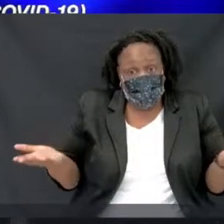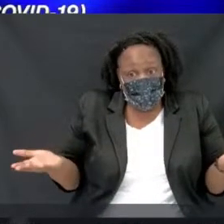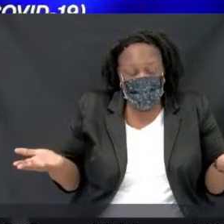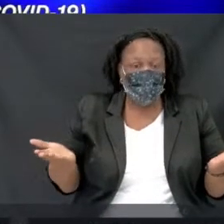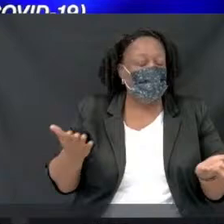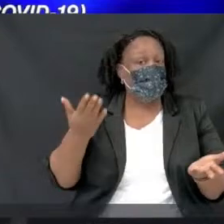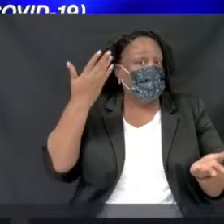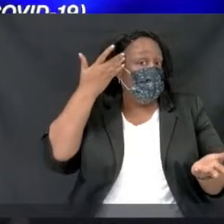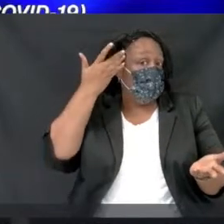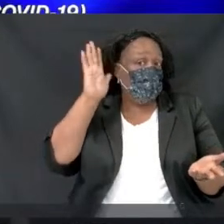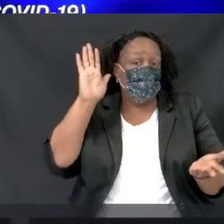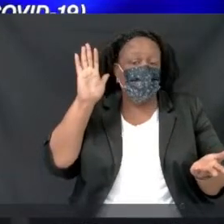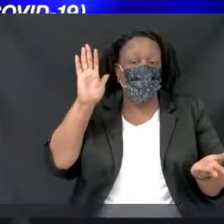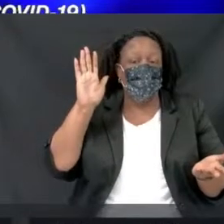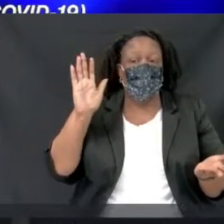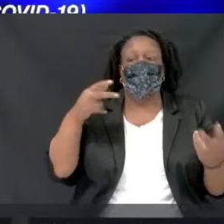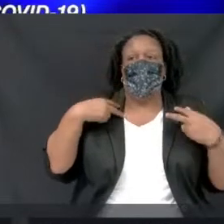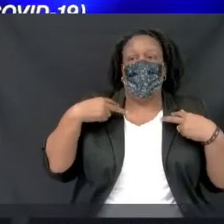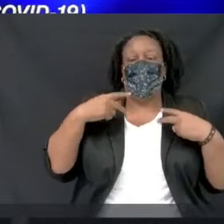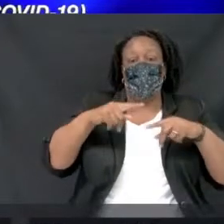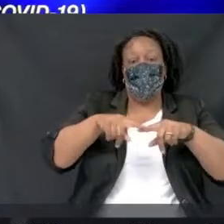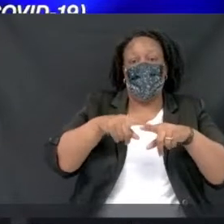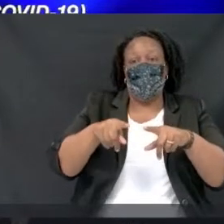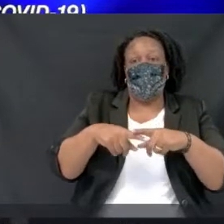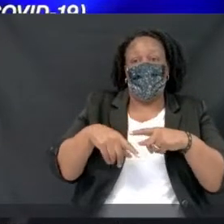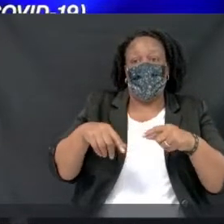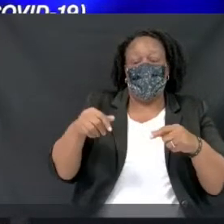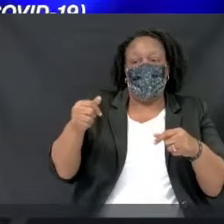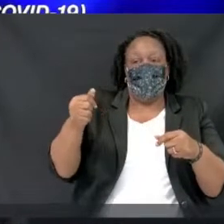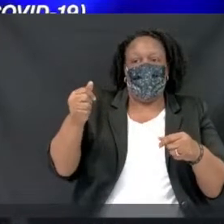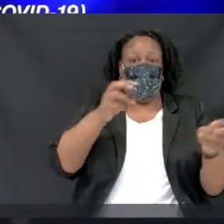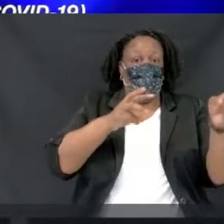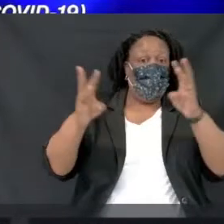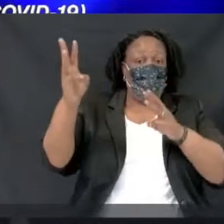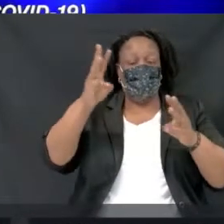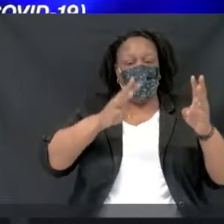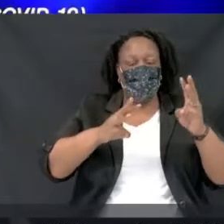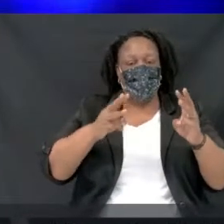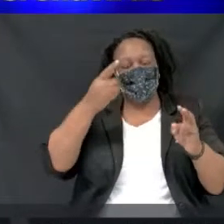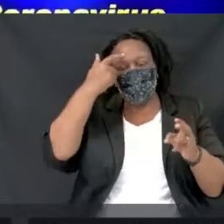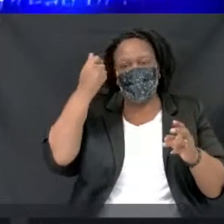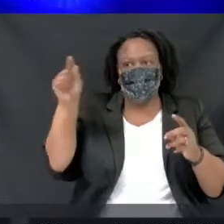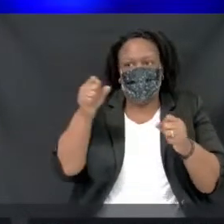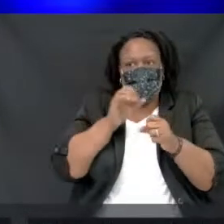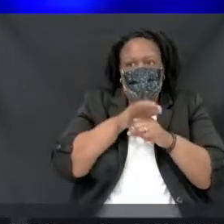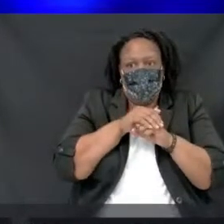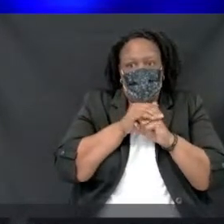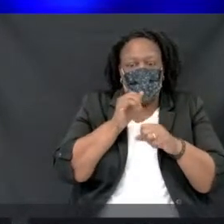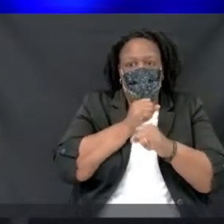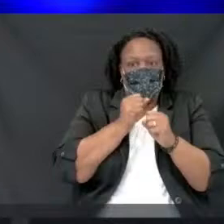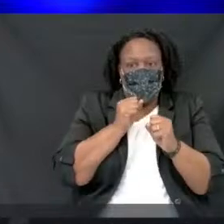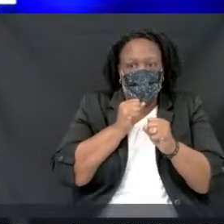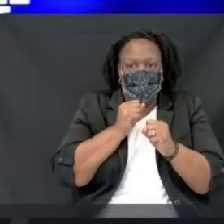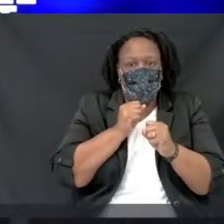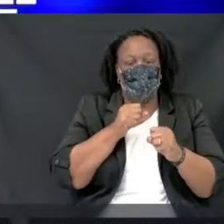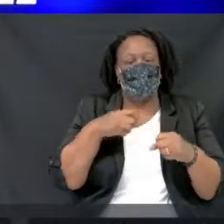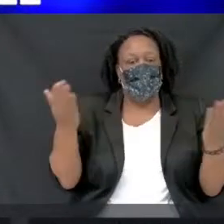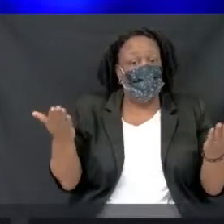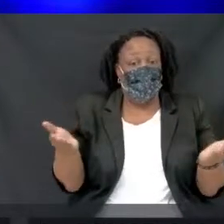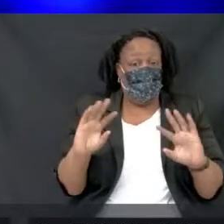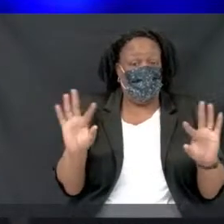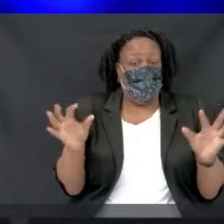the seasonal changes they have there. But we can still learn important lessons to help to chart our course